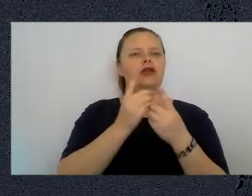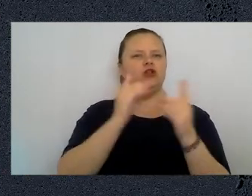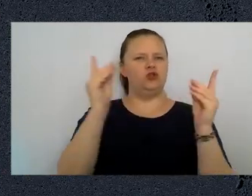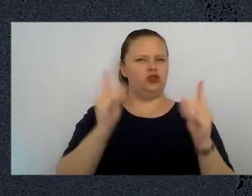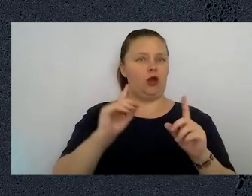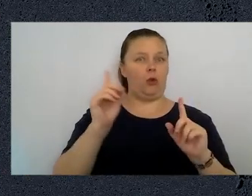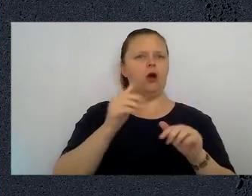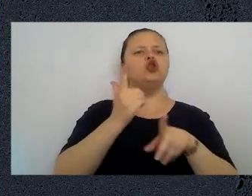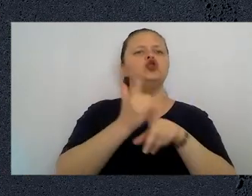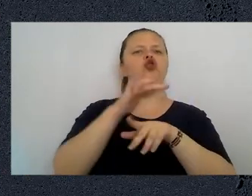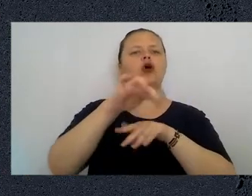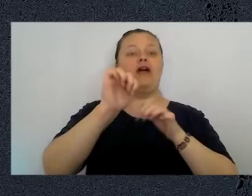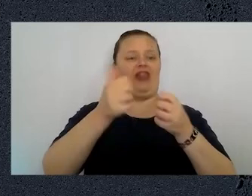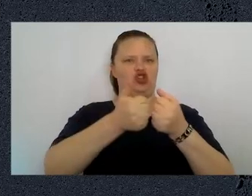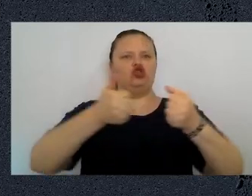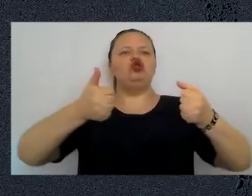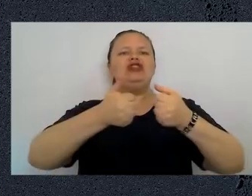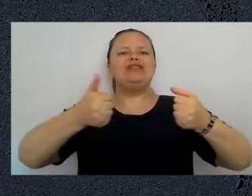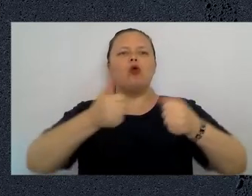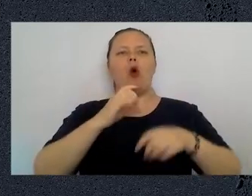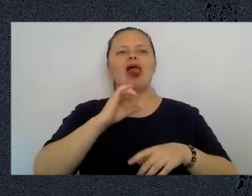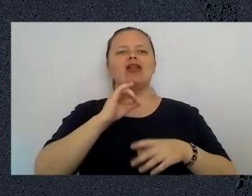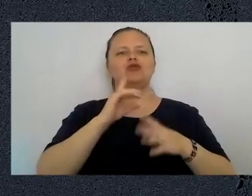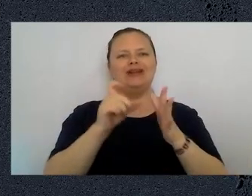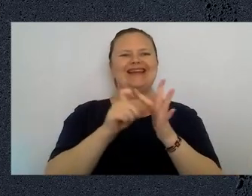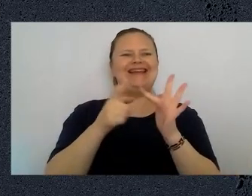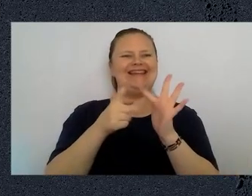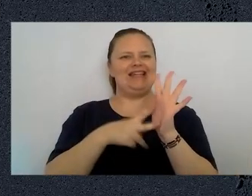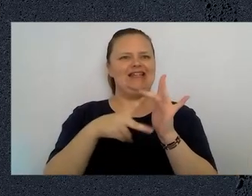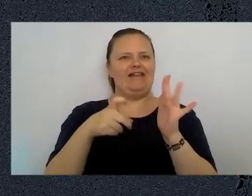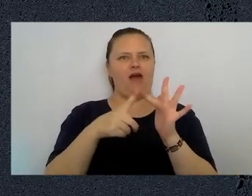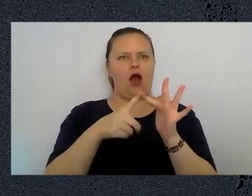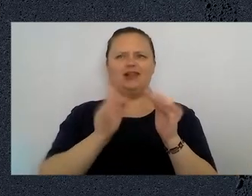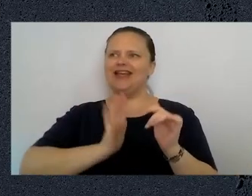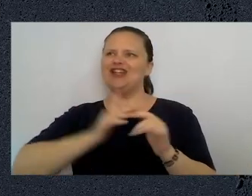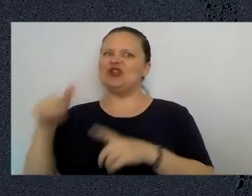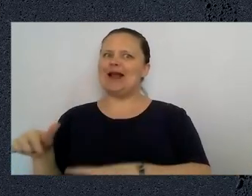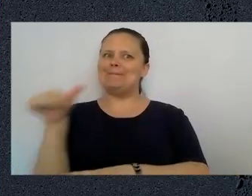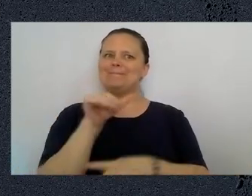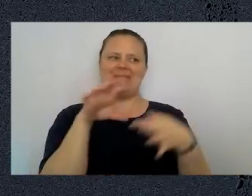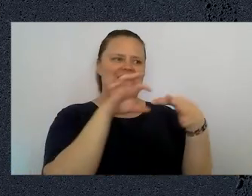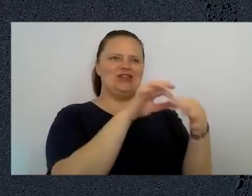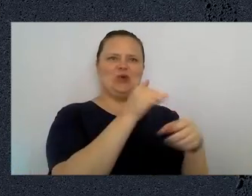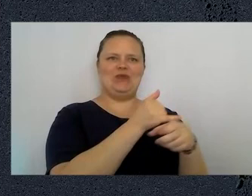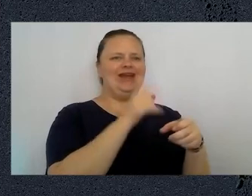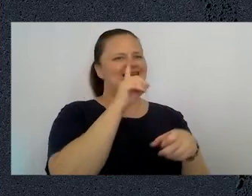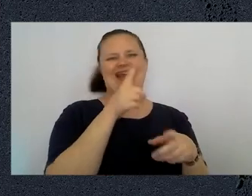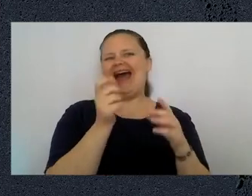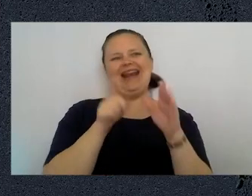stretchable electronic devices. It's interesting you've come back to work in the health space. Yep. So, oh, yeah. You know, you can't escape your